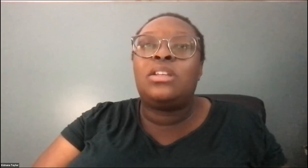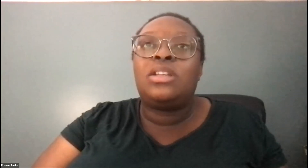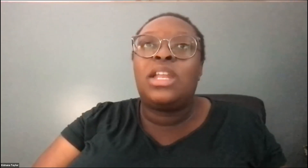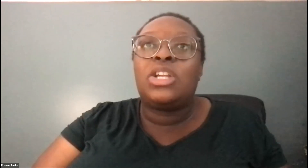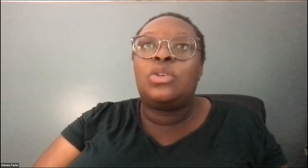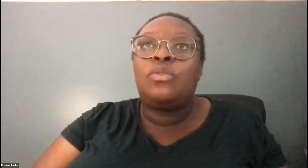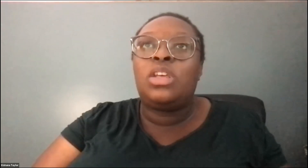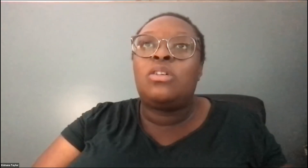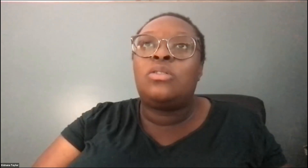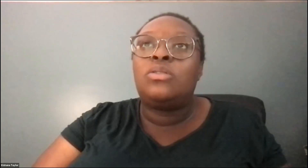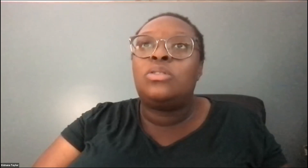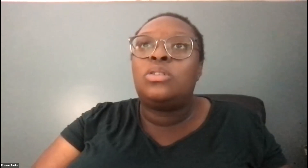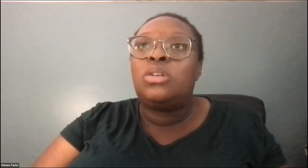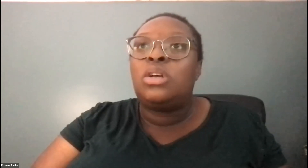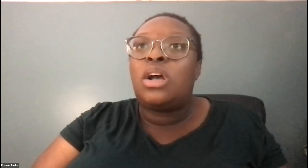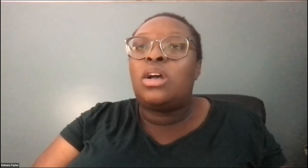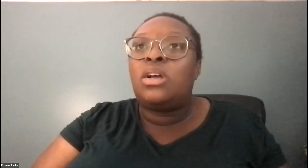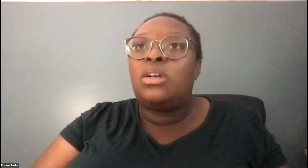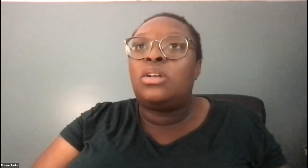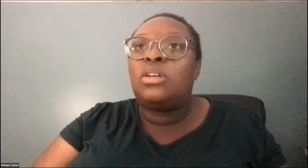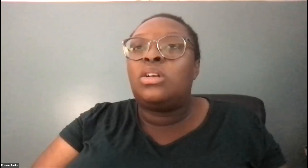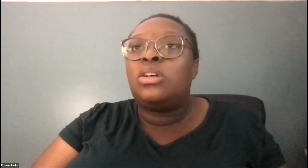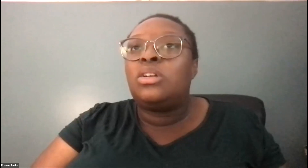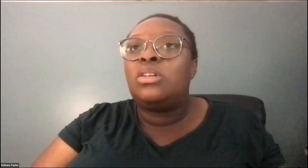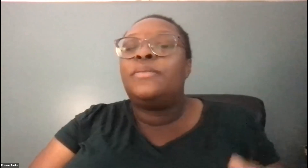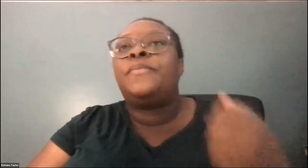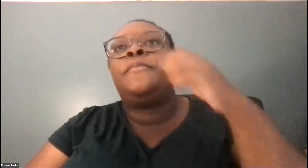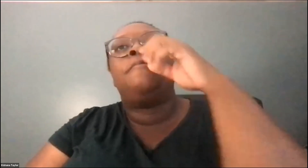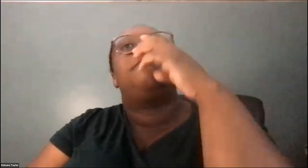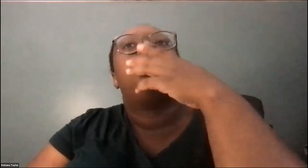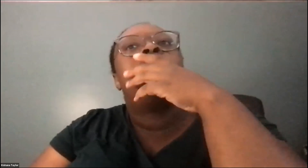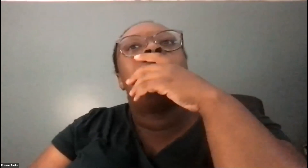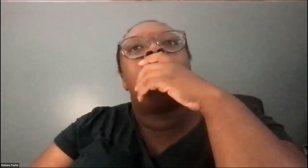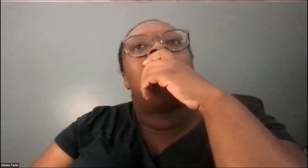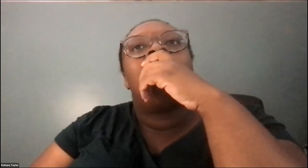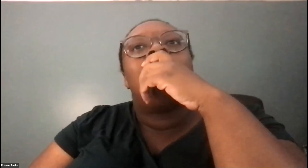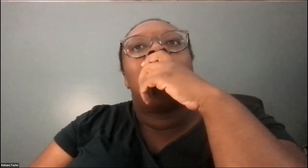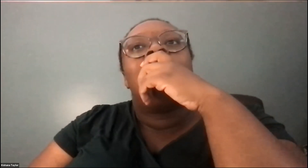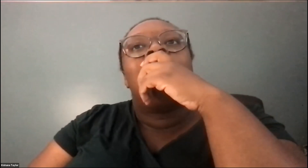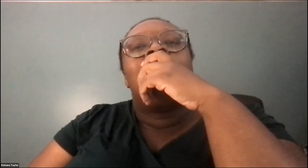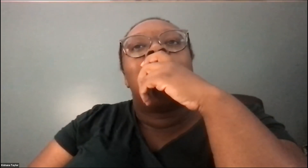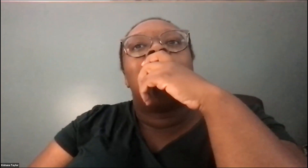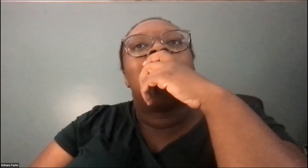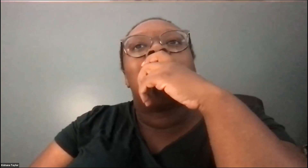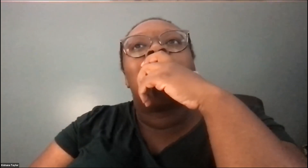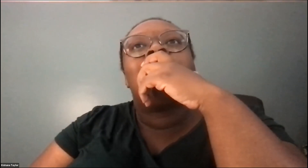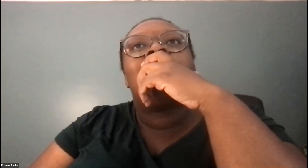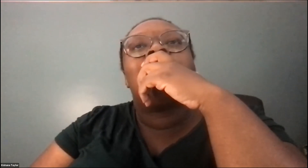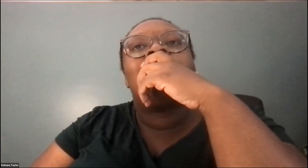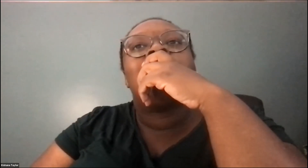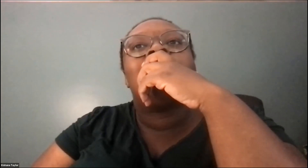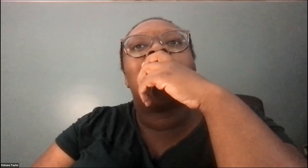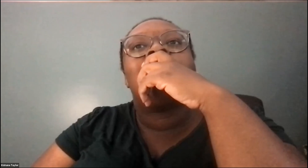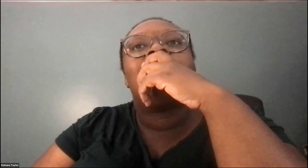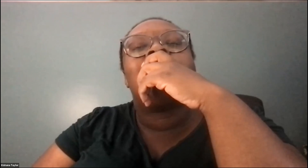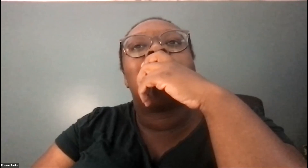getting the cannot show video? Same message of cannot show. Yeah, video. same message. Me too. Yeah, I cannot start your video